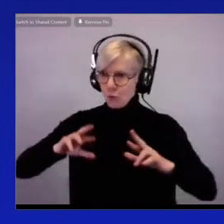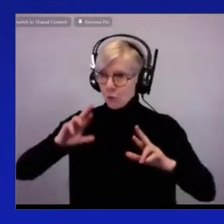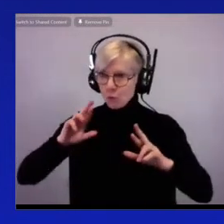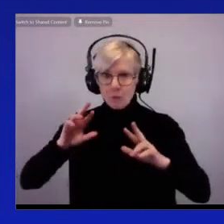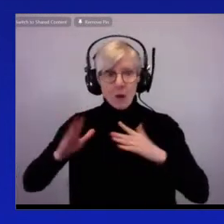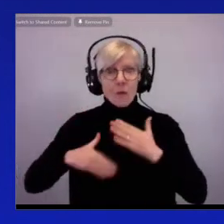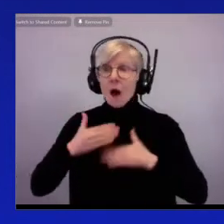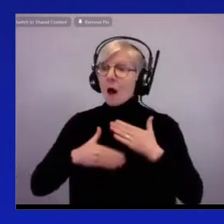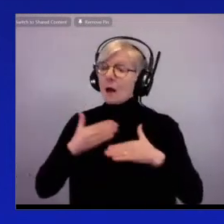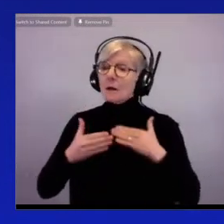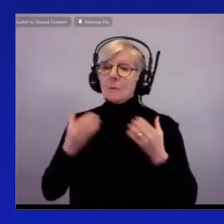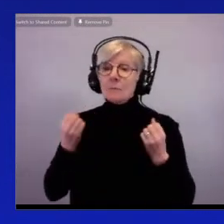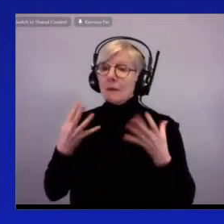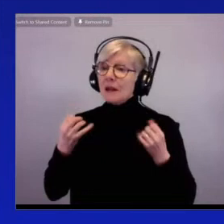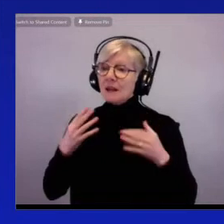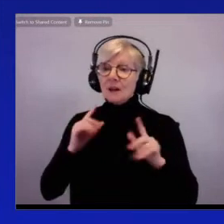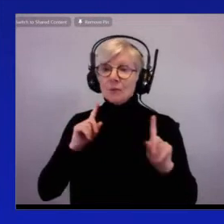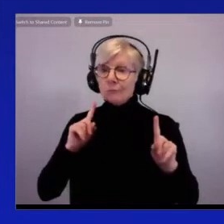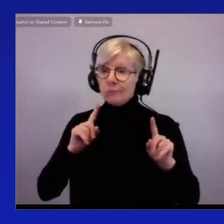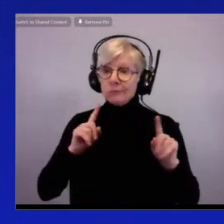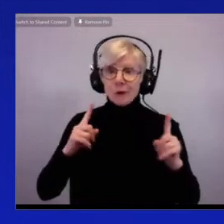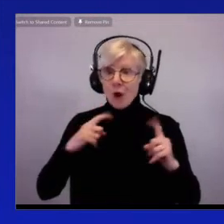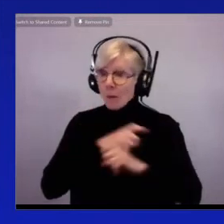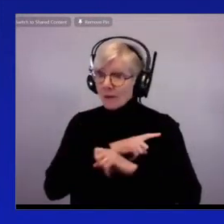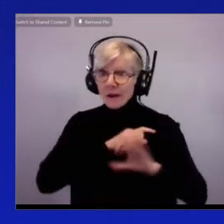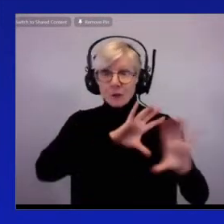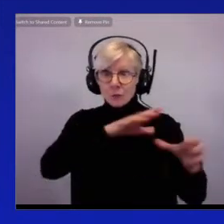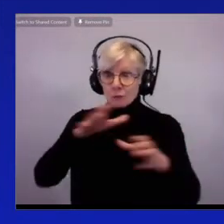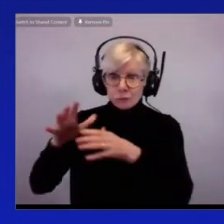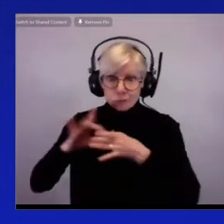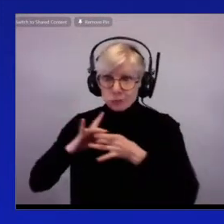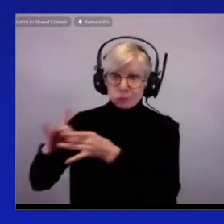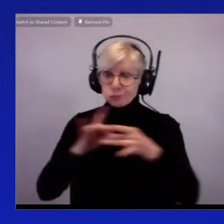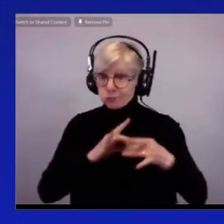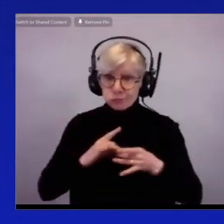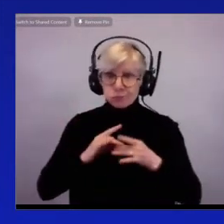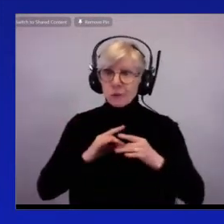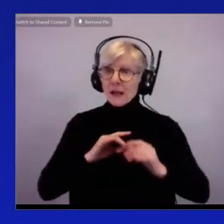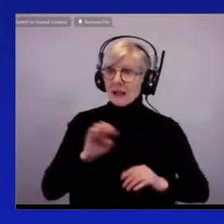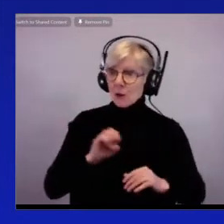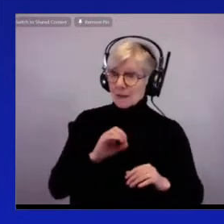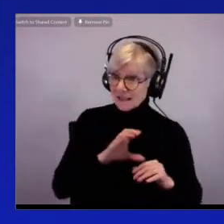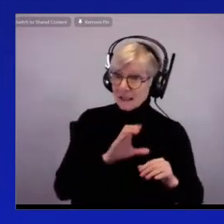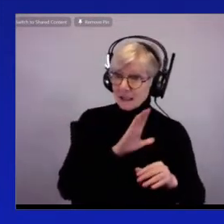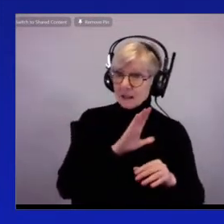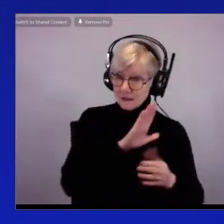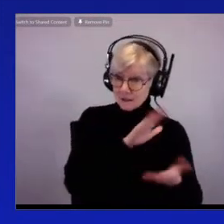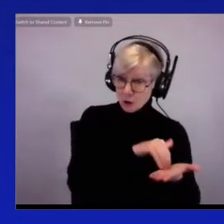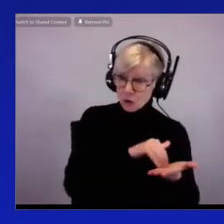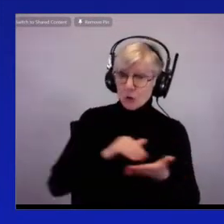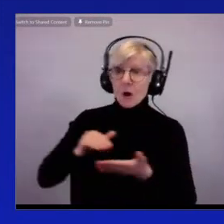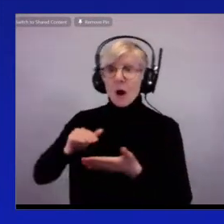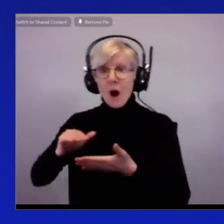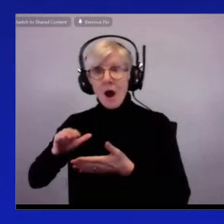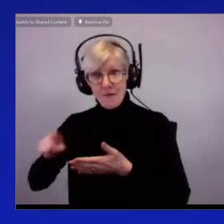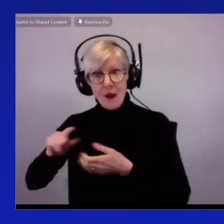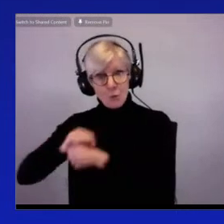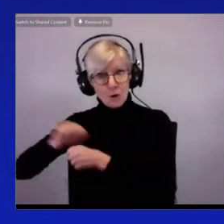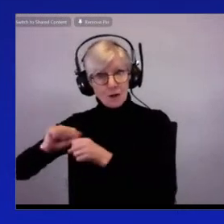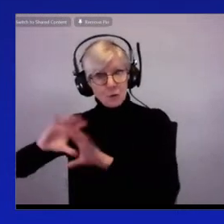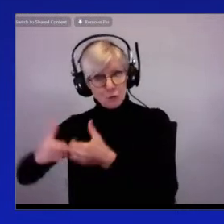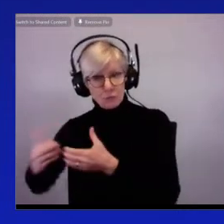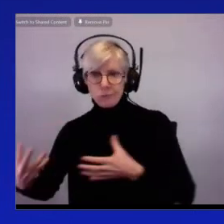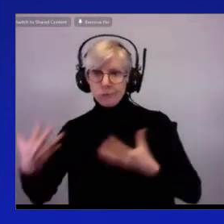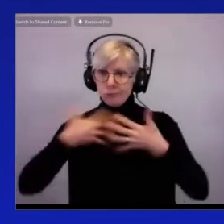ongoing multifaceted response to the COVID-19 in the city's Emergency Operations Center. Also, on